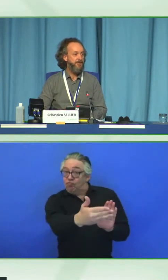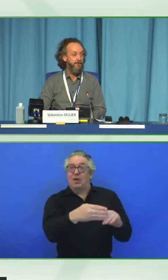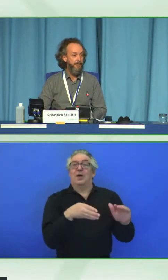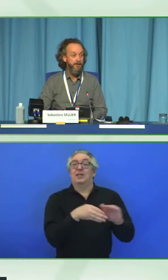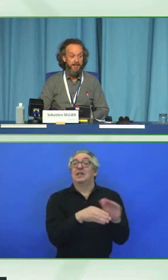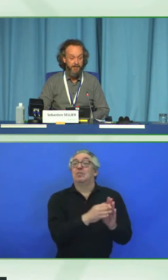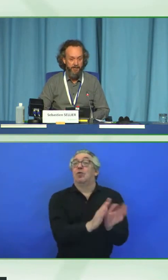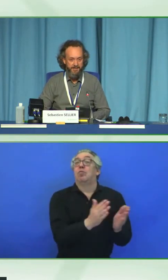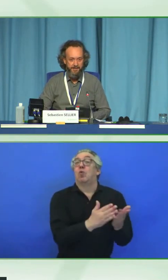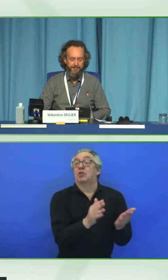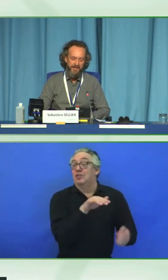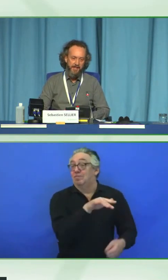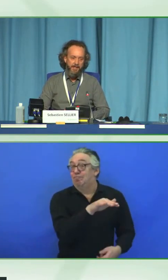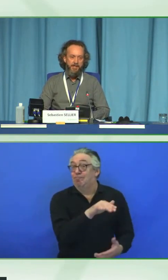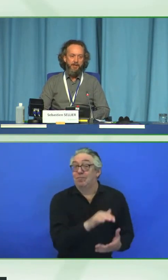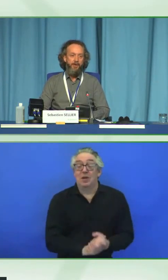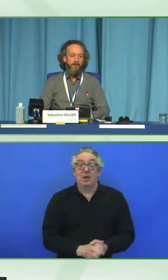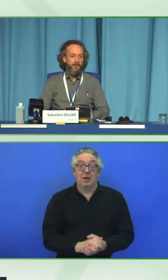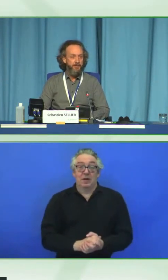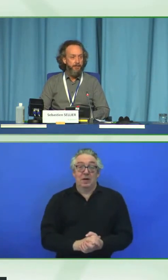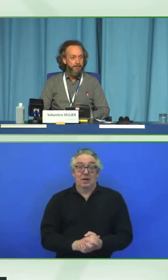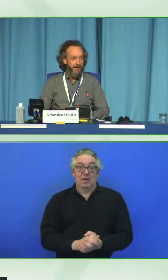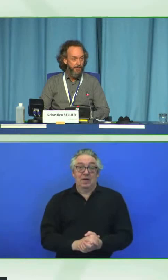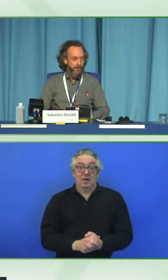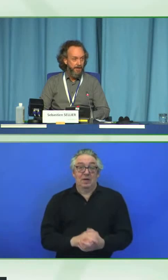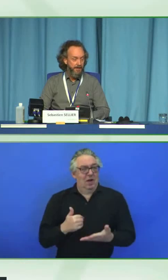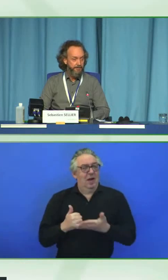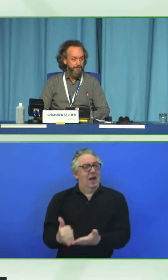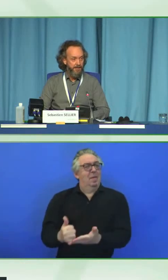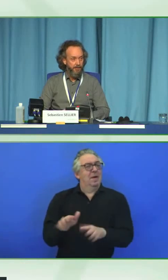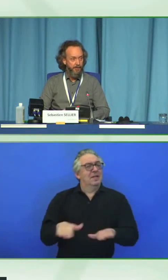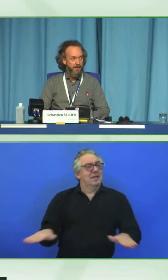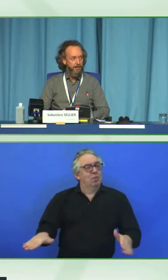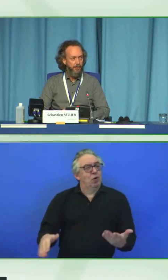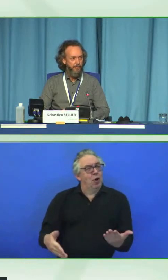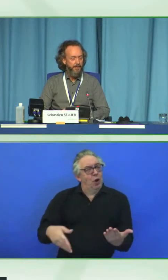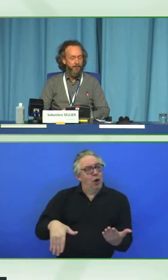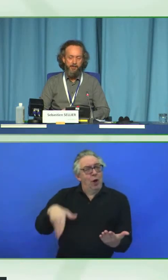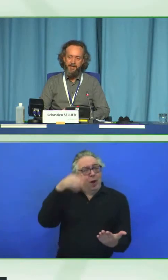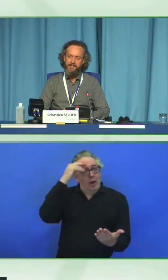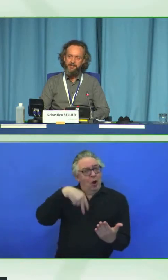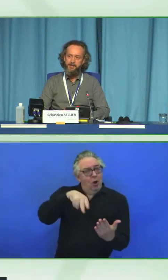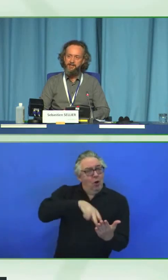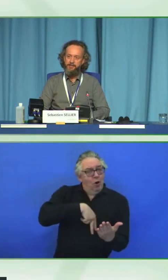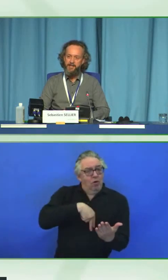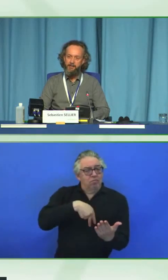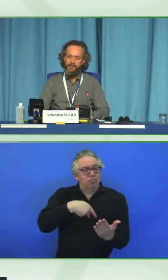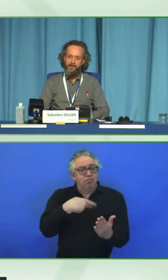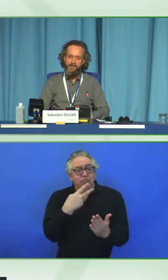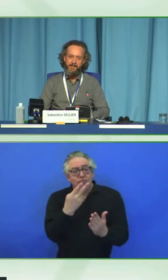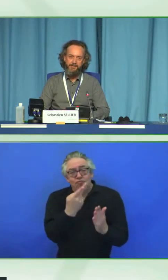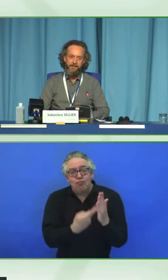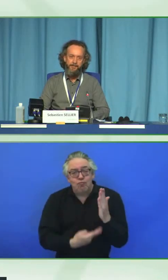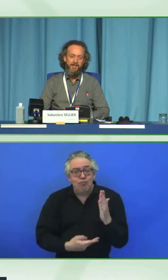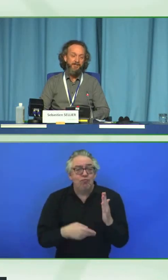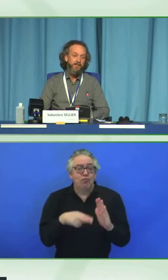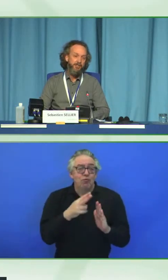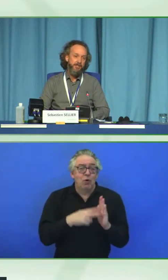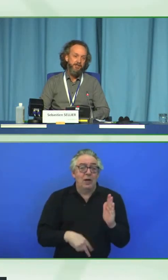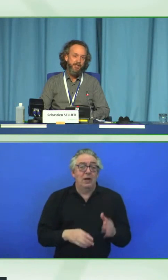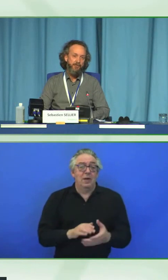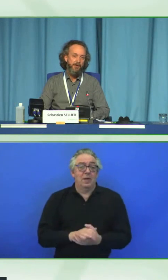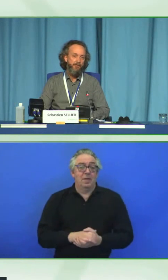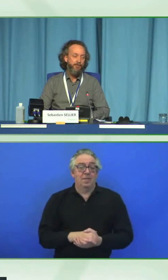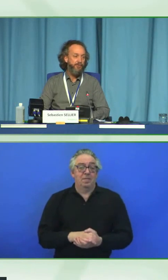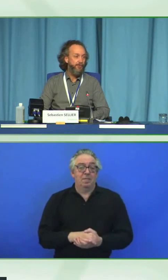to discover literacy. We have also Ben le Koala. Ben le Koala is a little character that